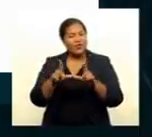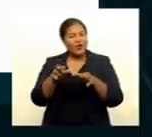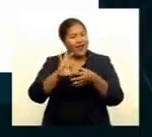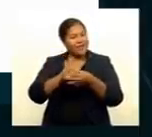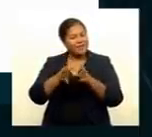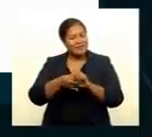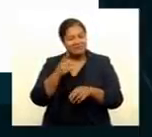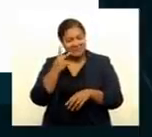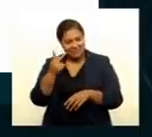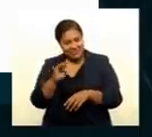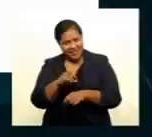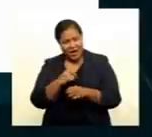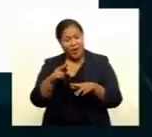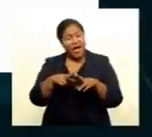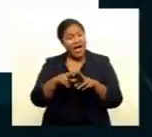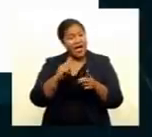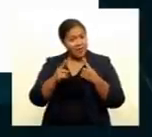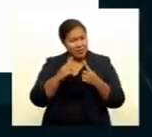our website,